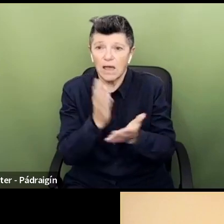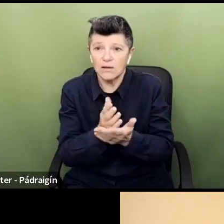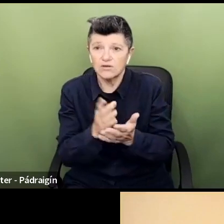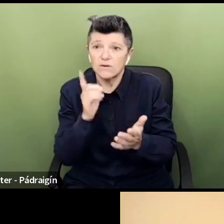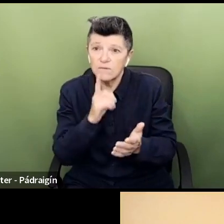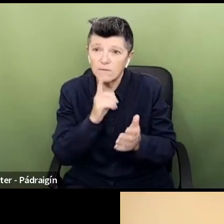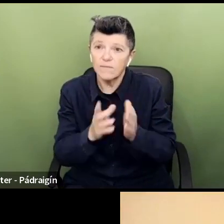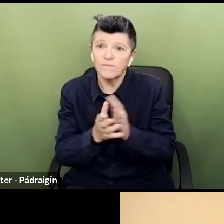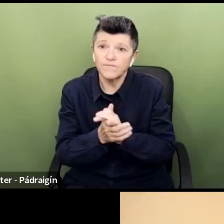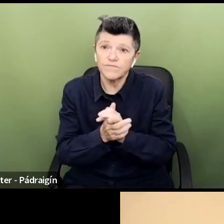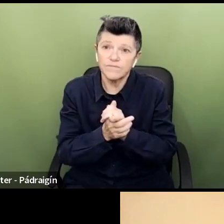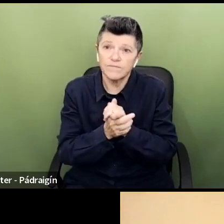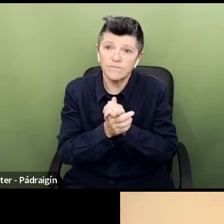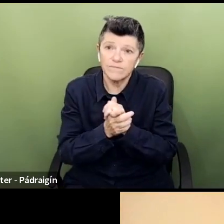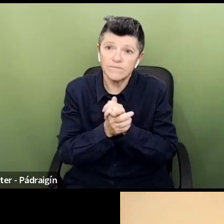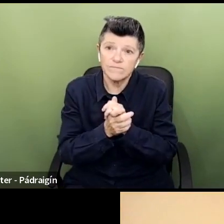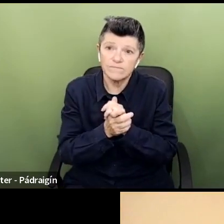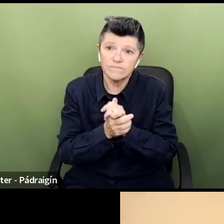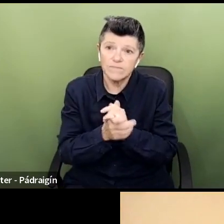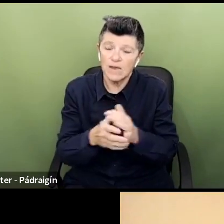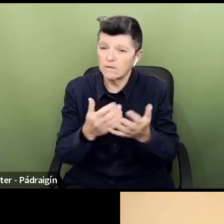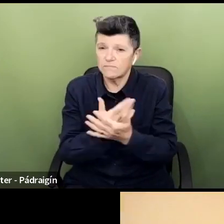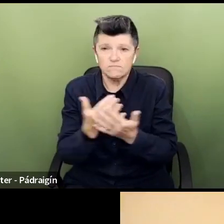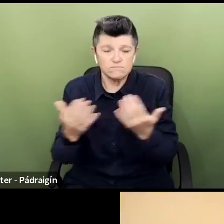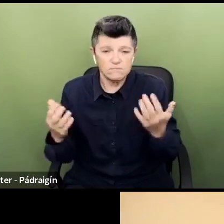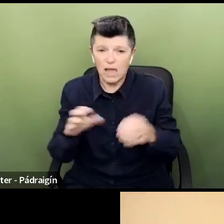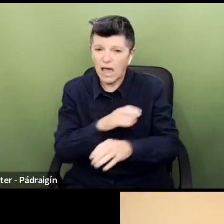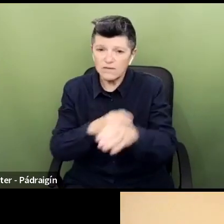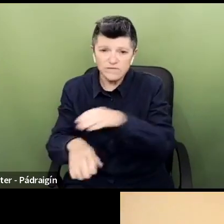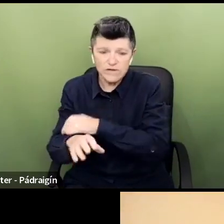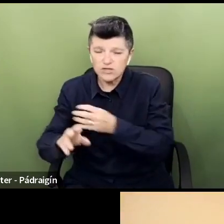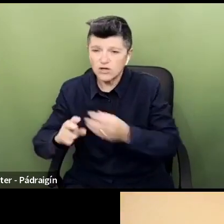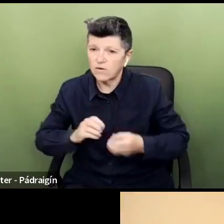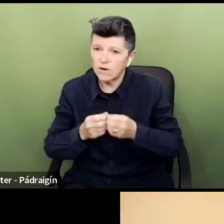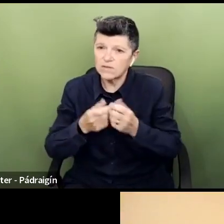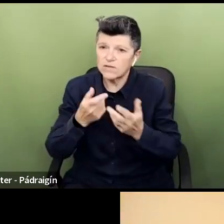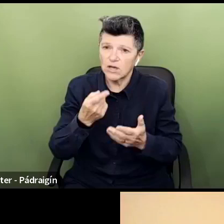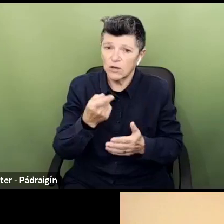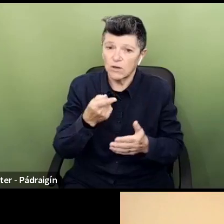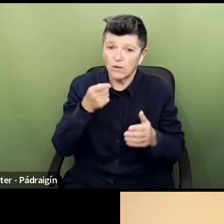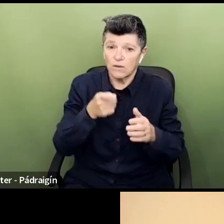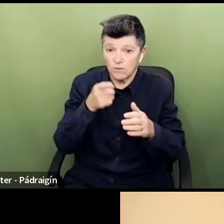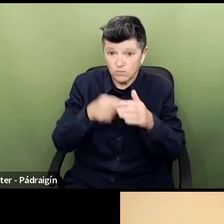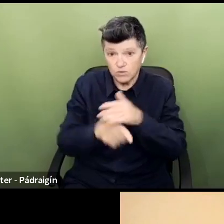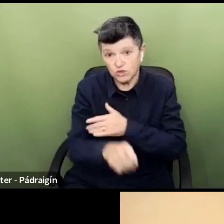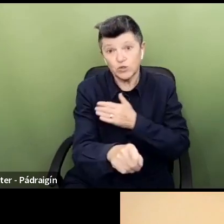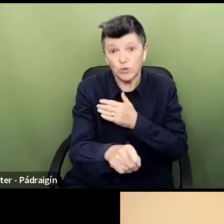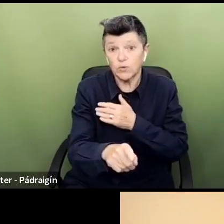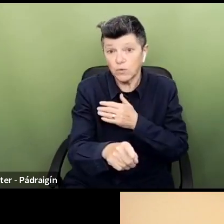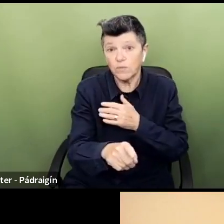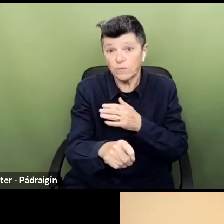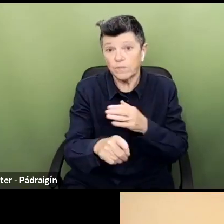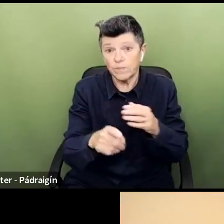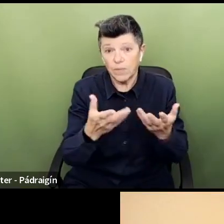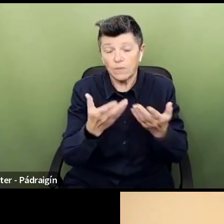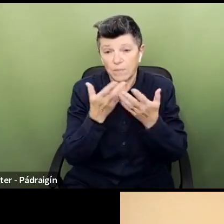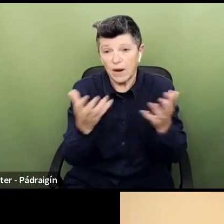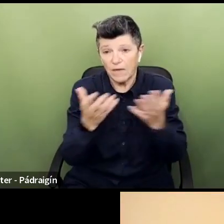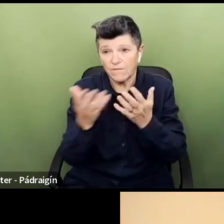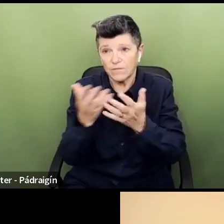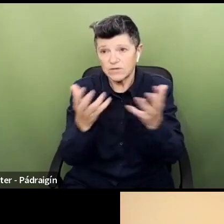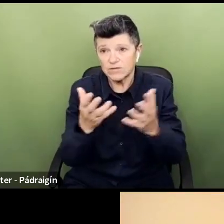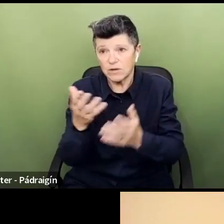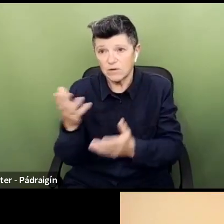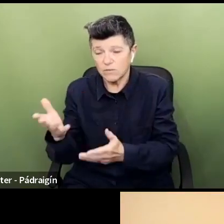Yarmish, Navalny activists. They're creating YouTube platforms so they're all sort of very morphing into different